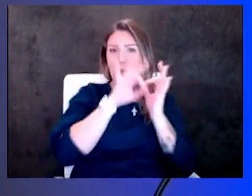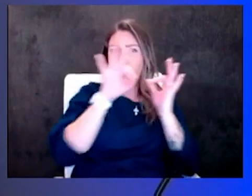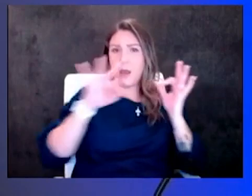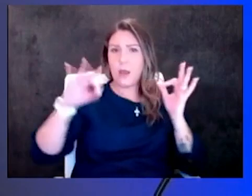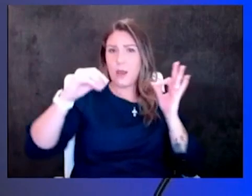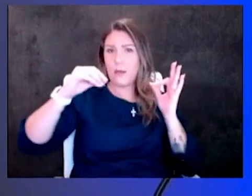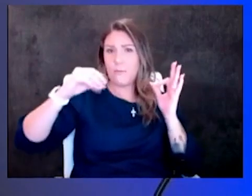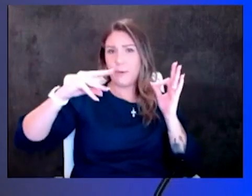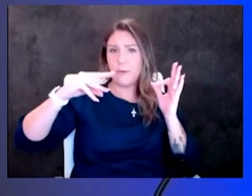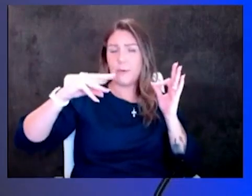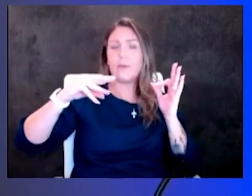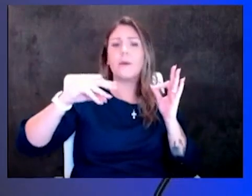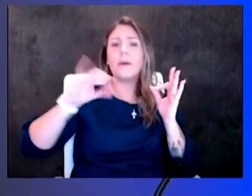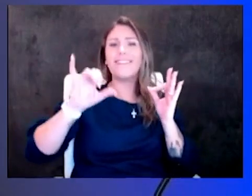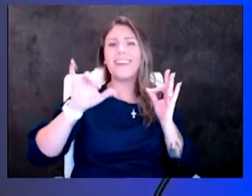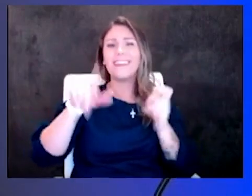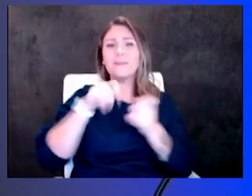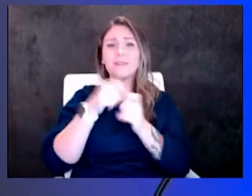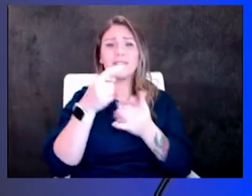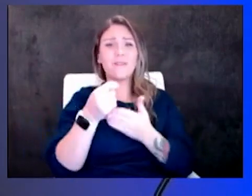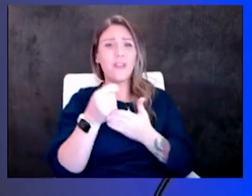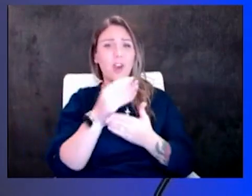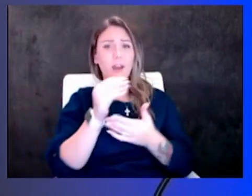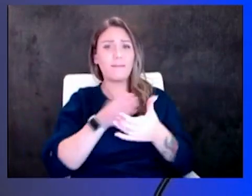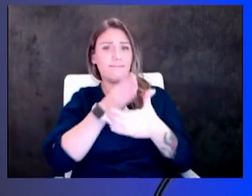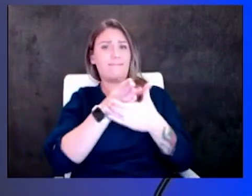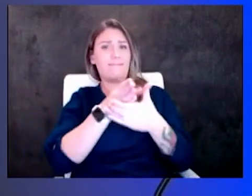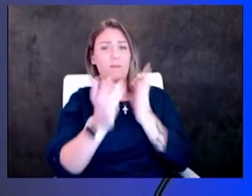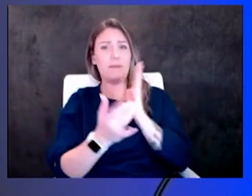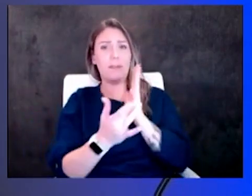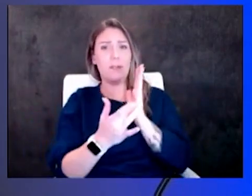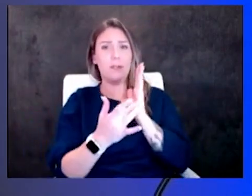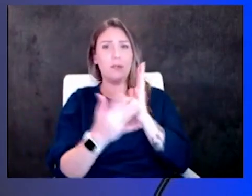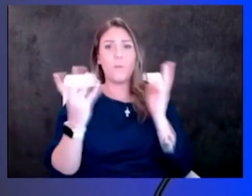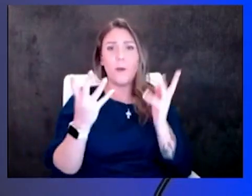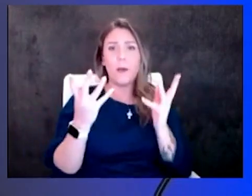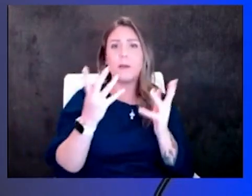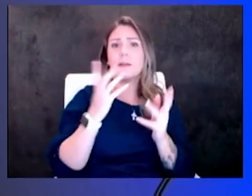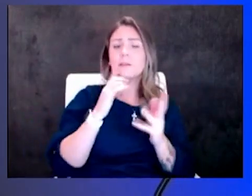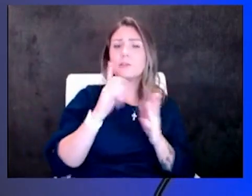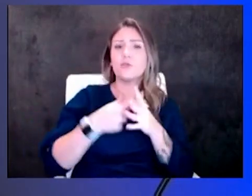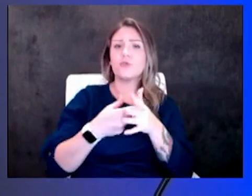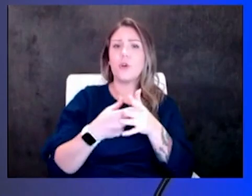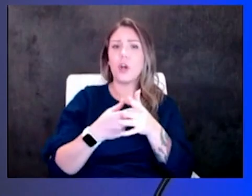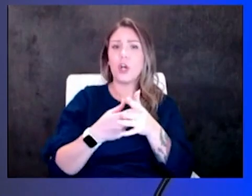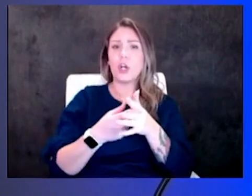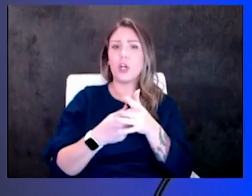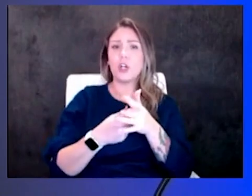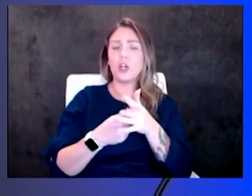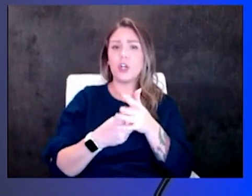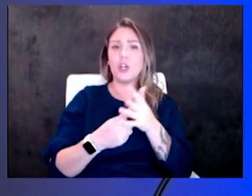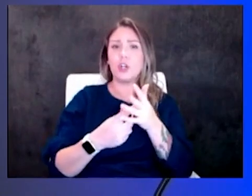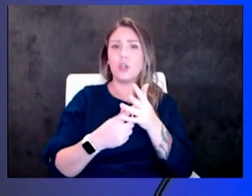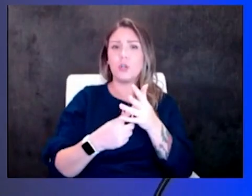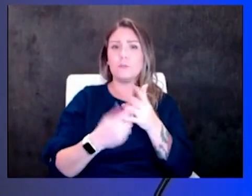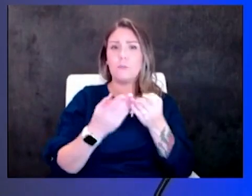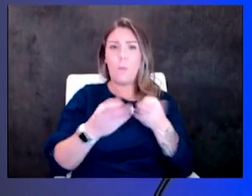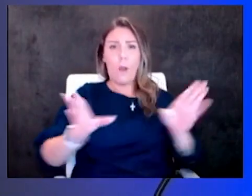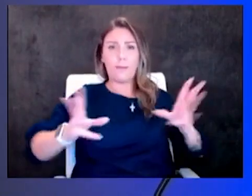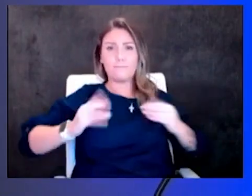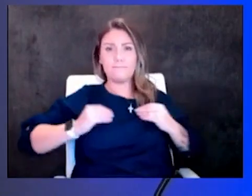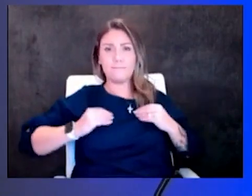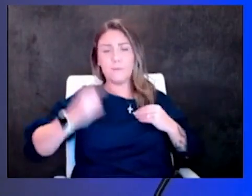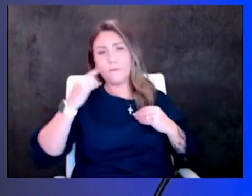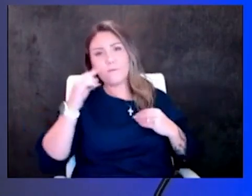particular therapy and interventional technique has begun to gain widespread acceptance as an ability